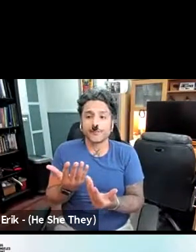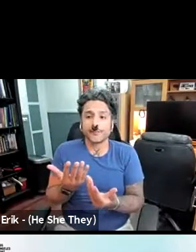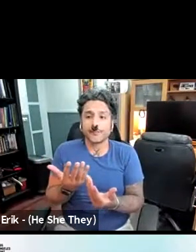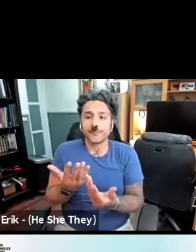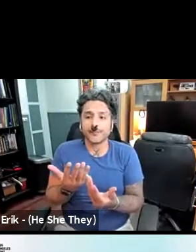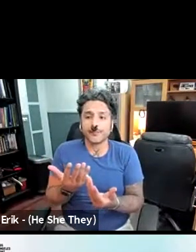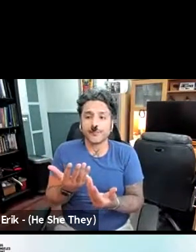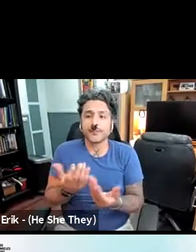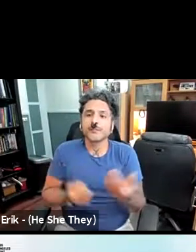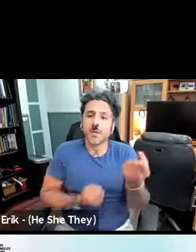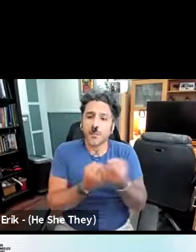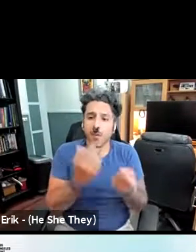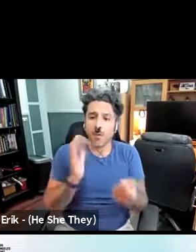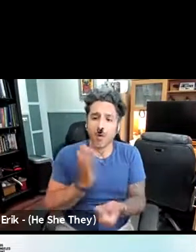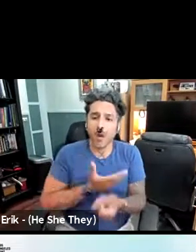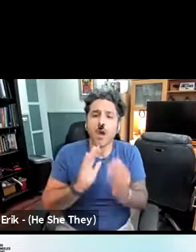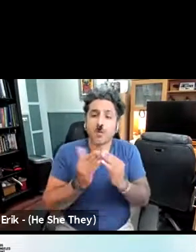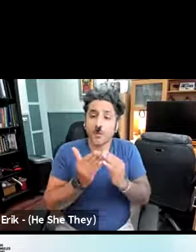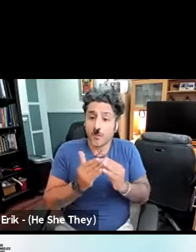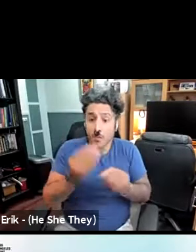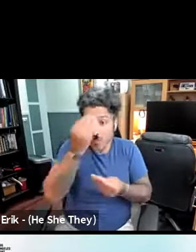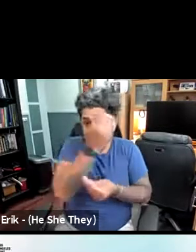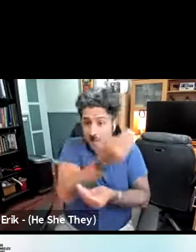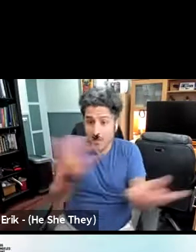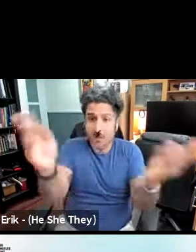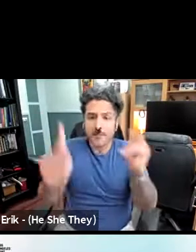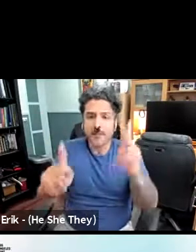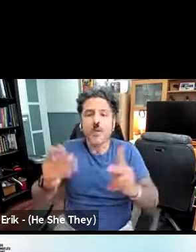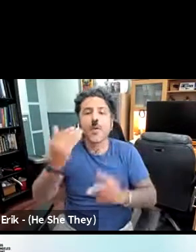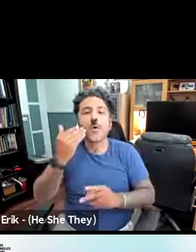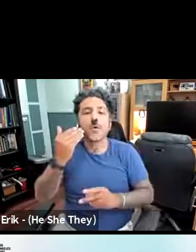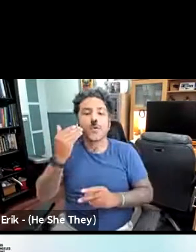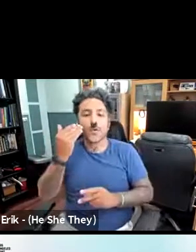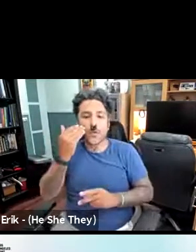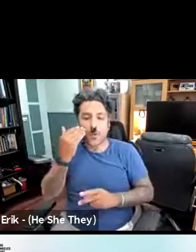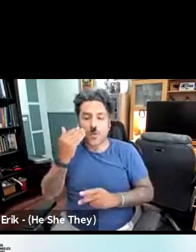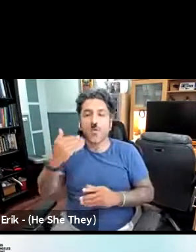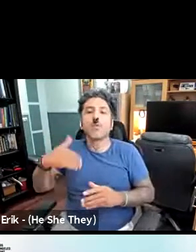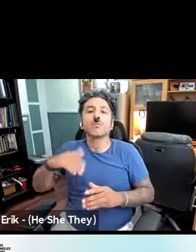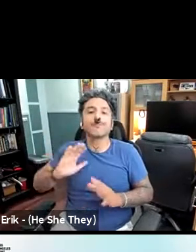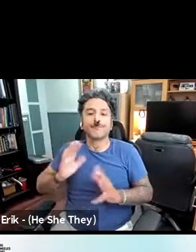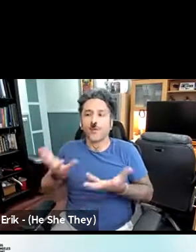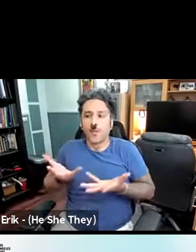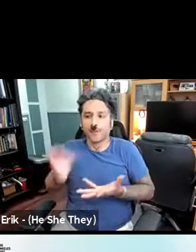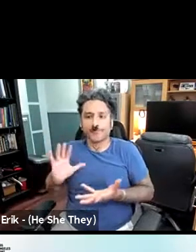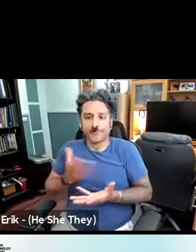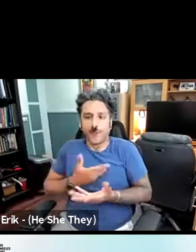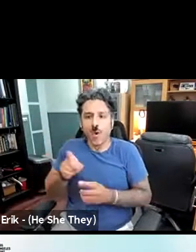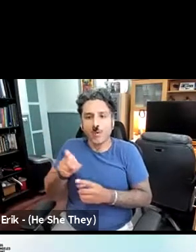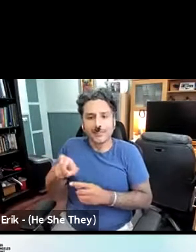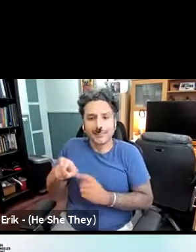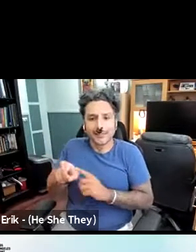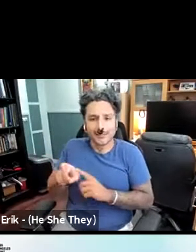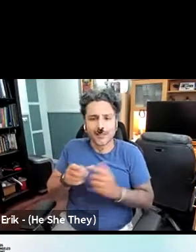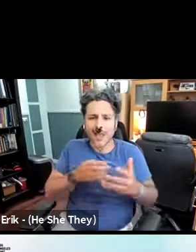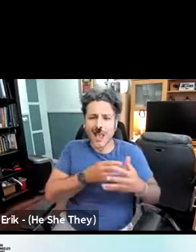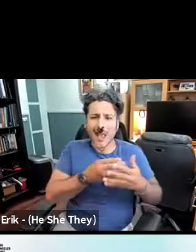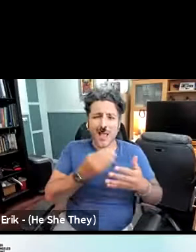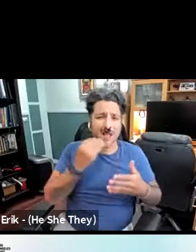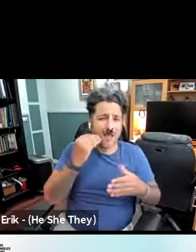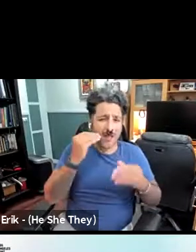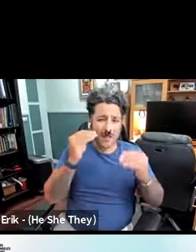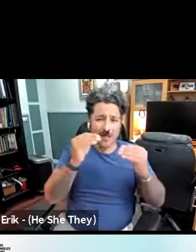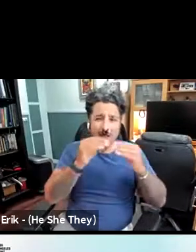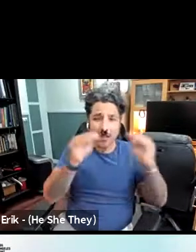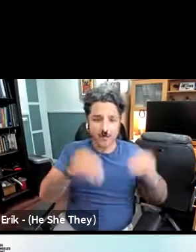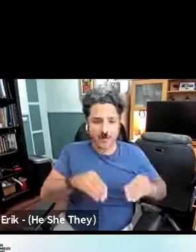let people know these are our needs and they cannot be left out. Housing is very important. How can we work on ourselves